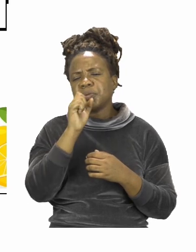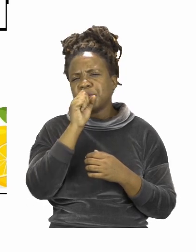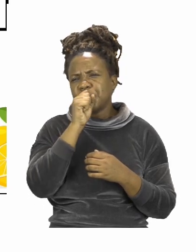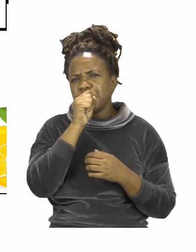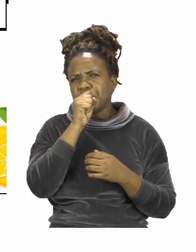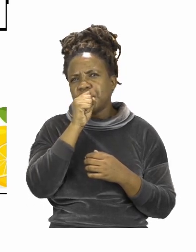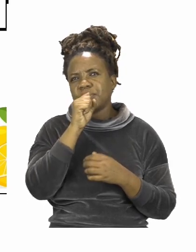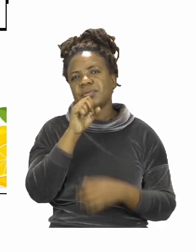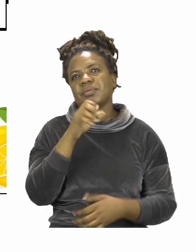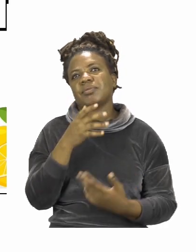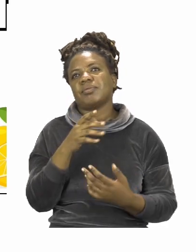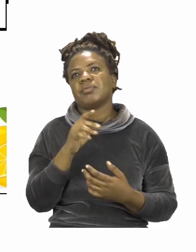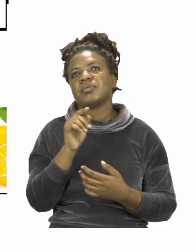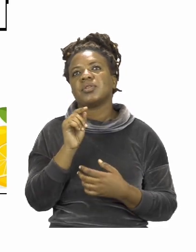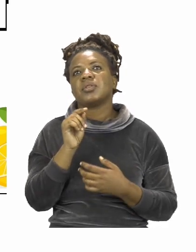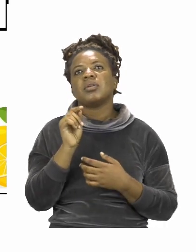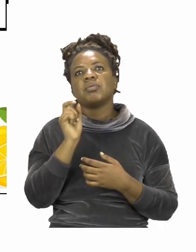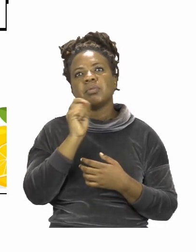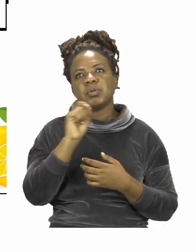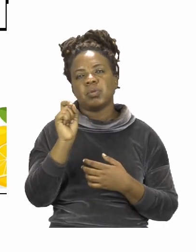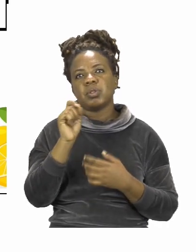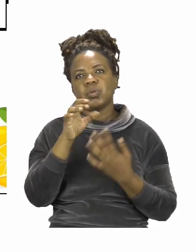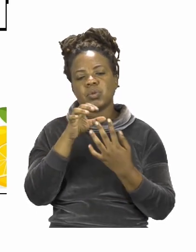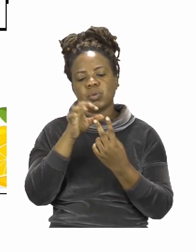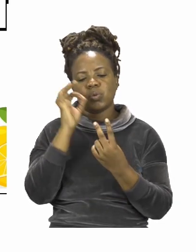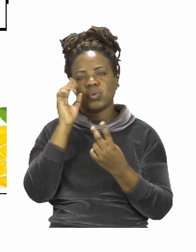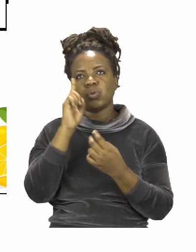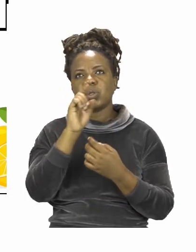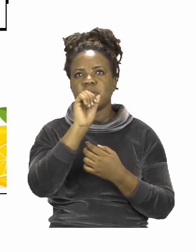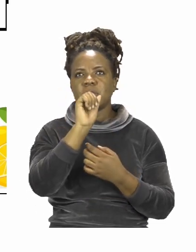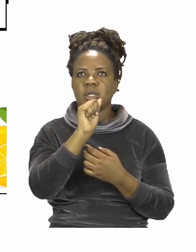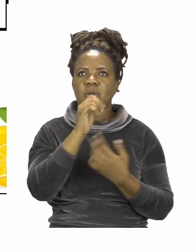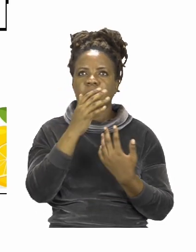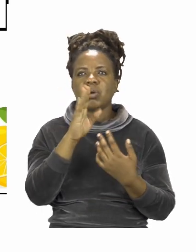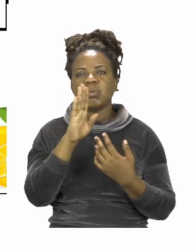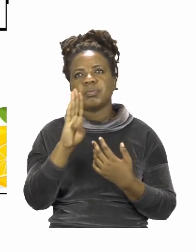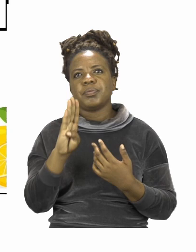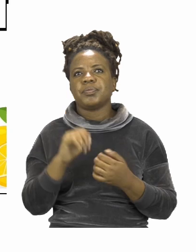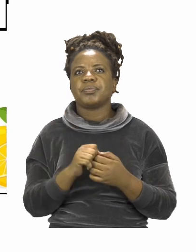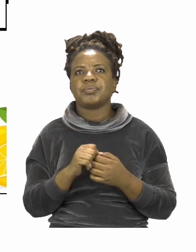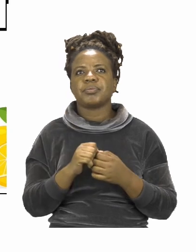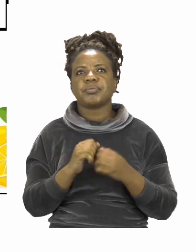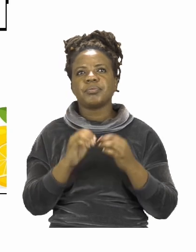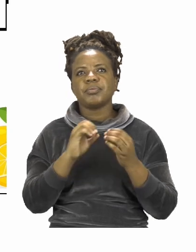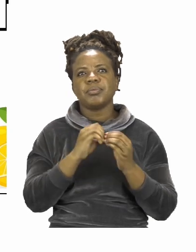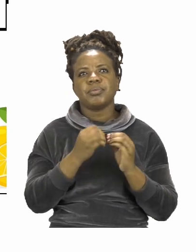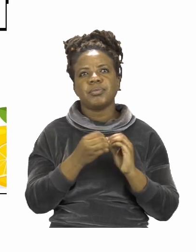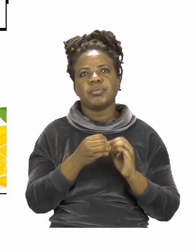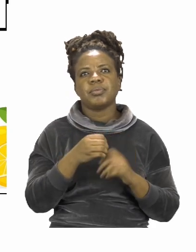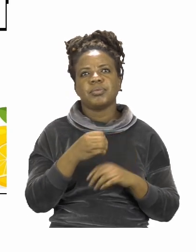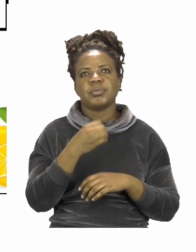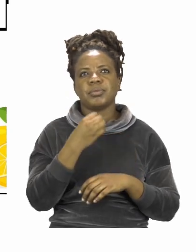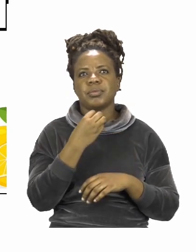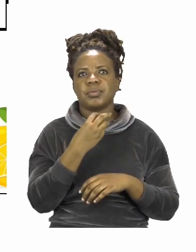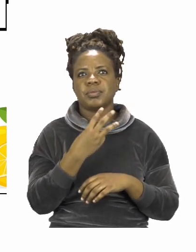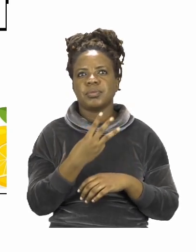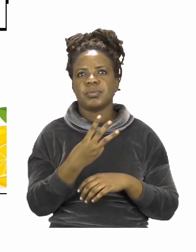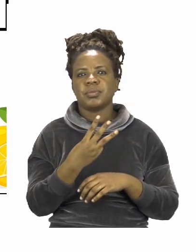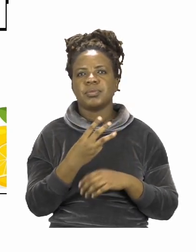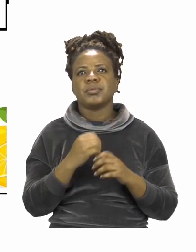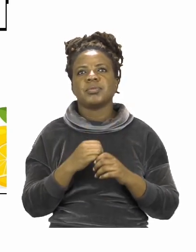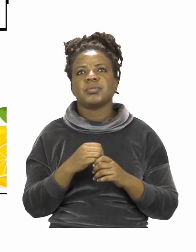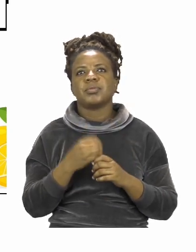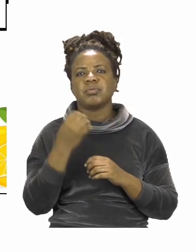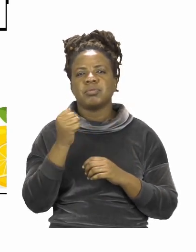Let's go to number 3. Number 3 has a picture of an animal, and that animal is called a